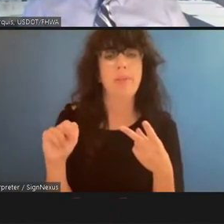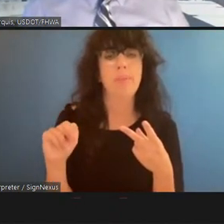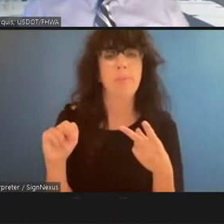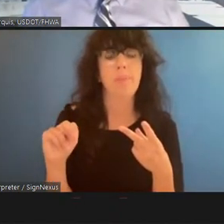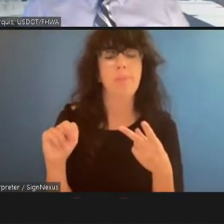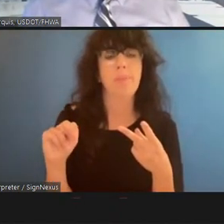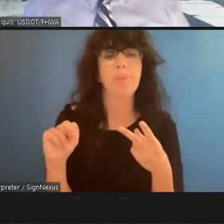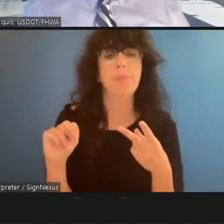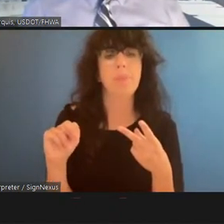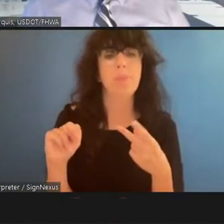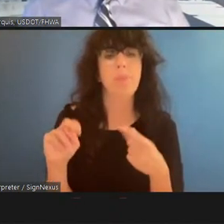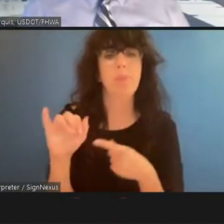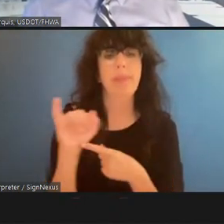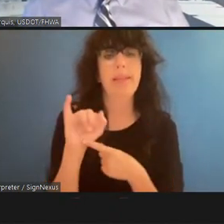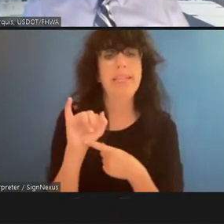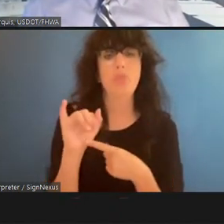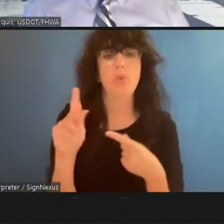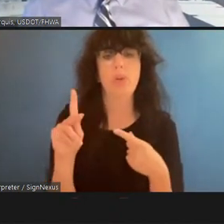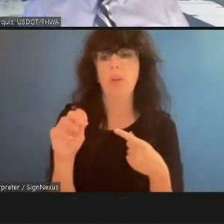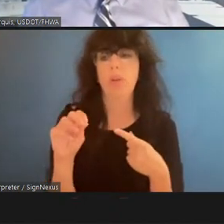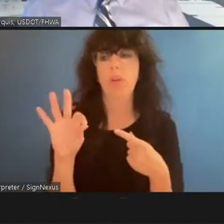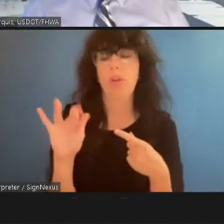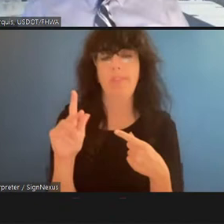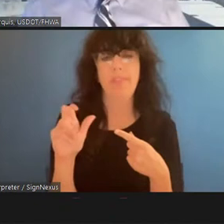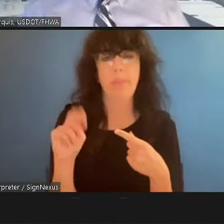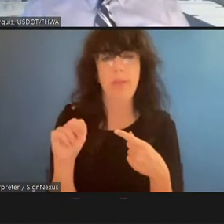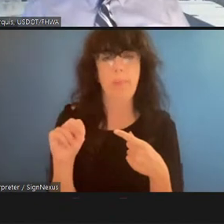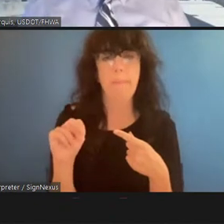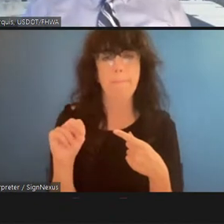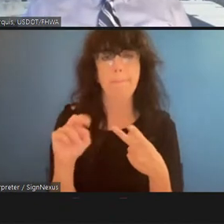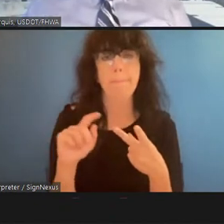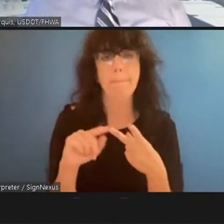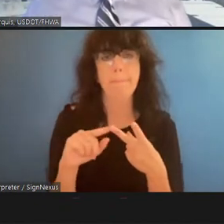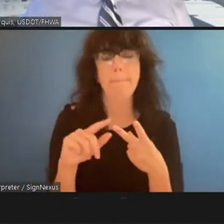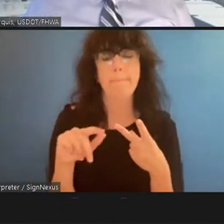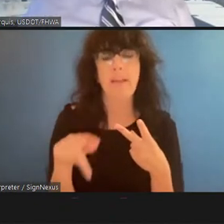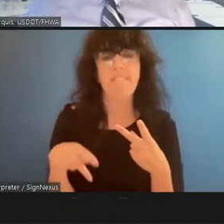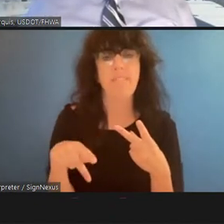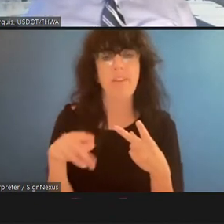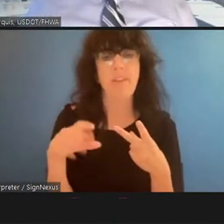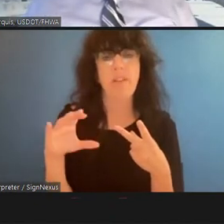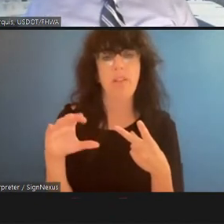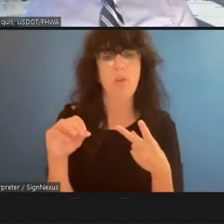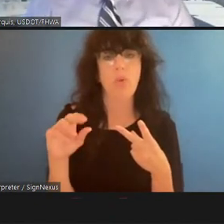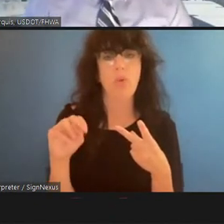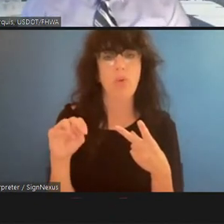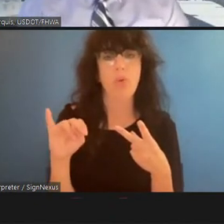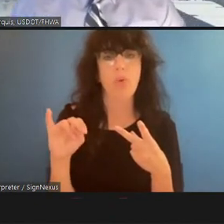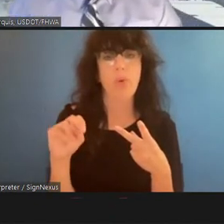our next speaker is israel kaufman followed by phil koenigsberg